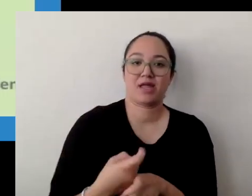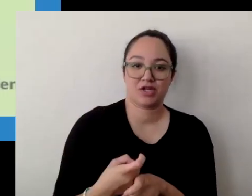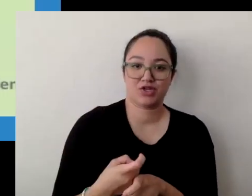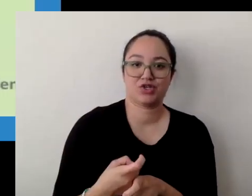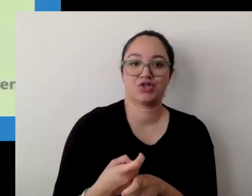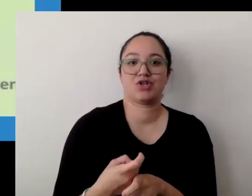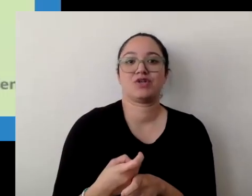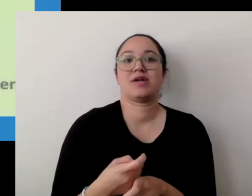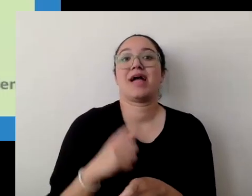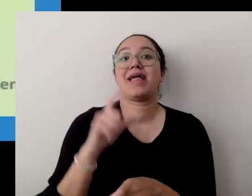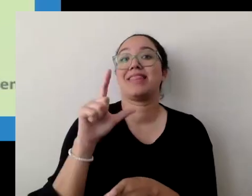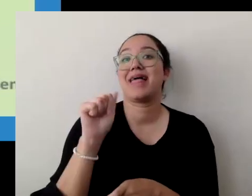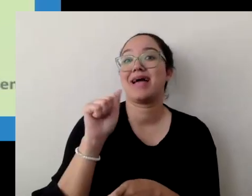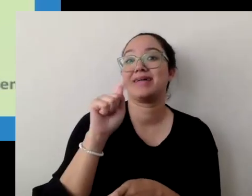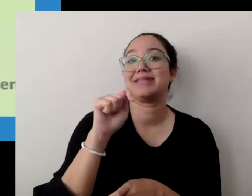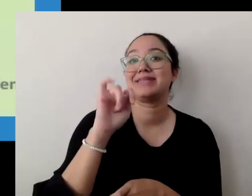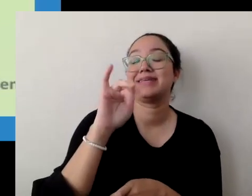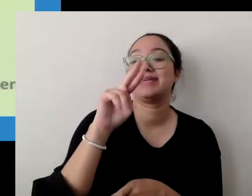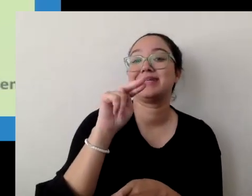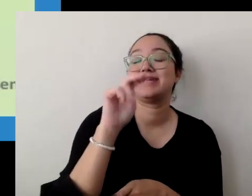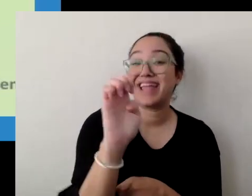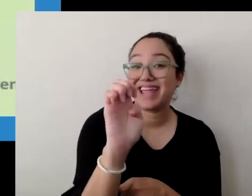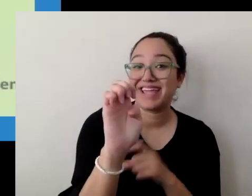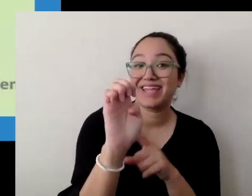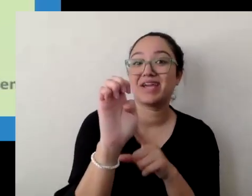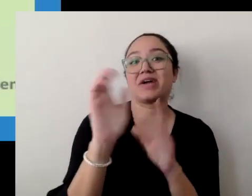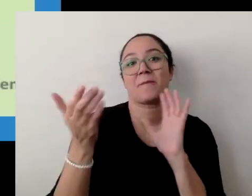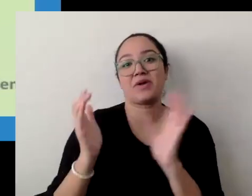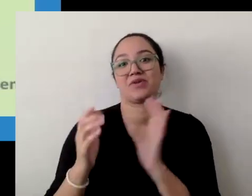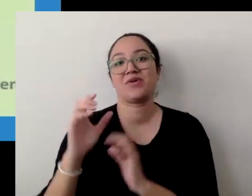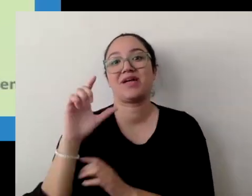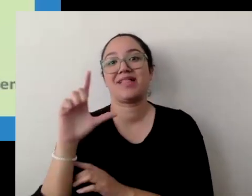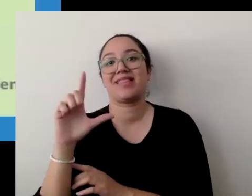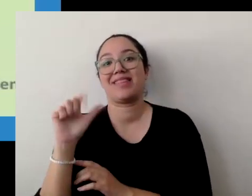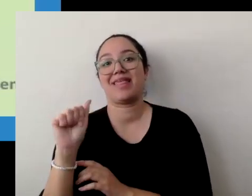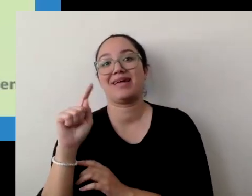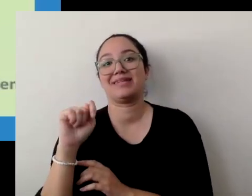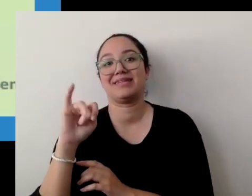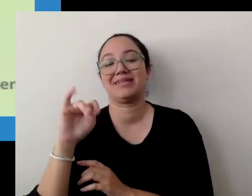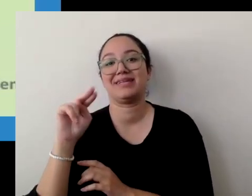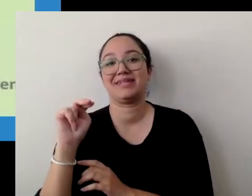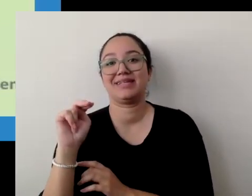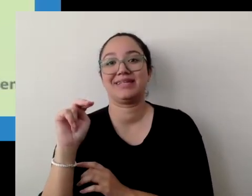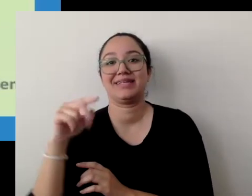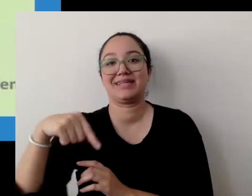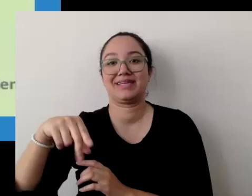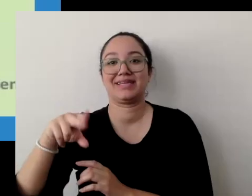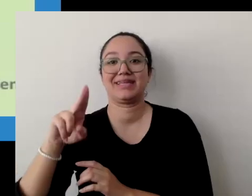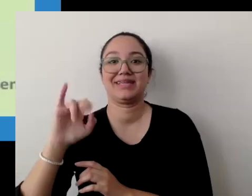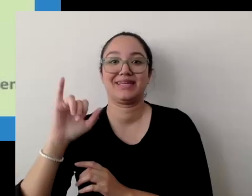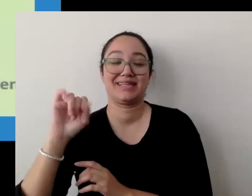pronounce Latine within final E than Latinx with the X at the